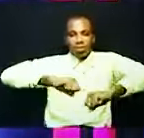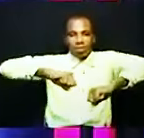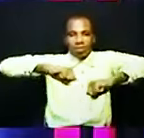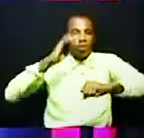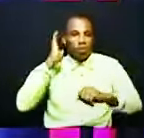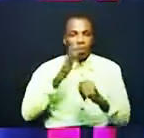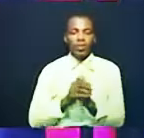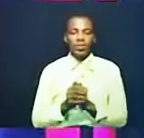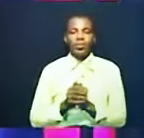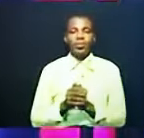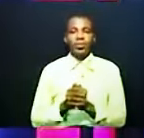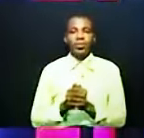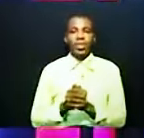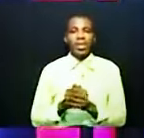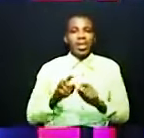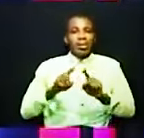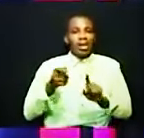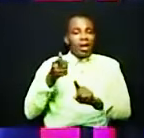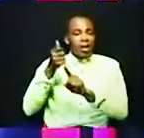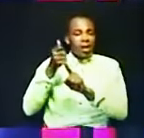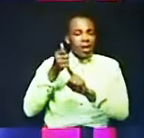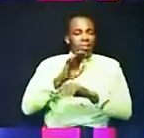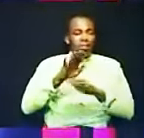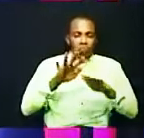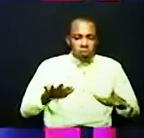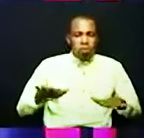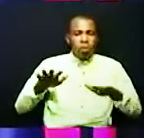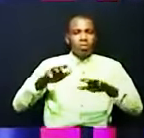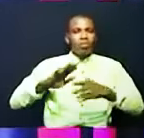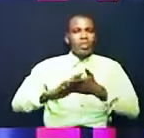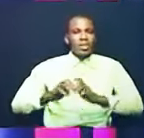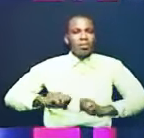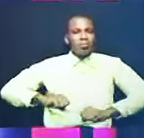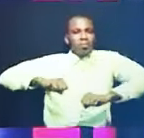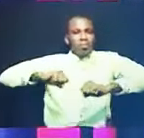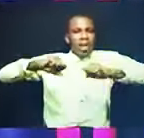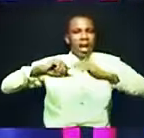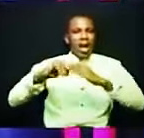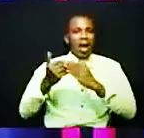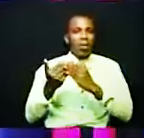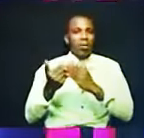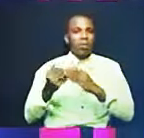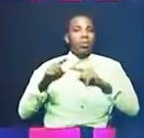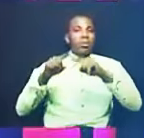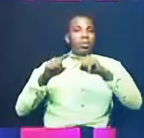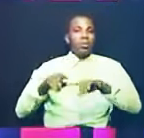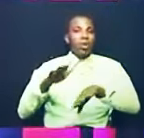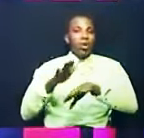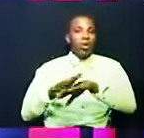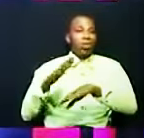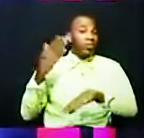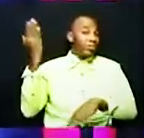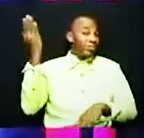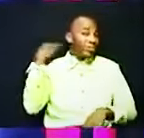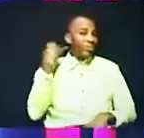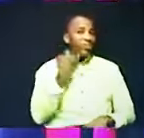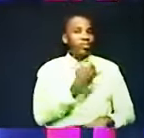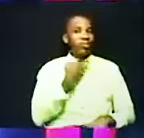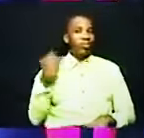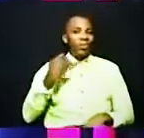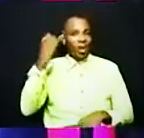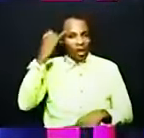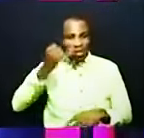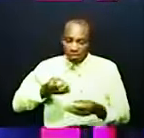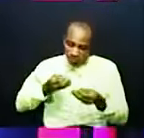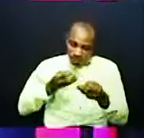they stand on. Now when you know na e jina fa pema wo jina sonos. Now Jonathan Edwards' story